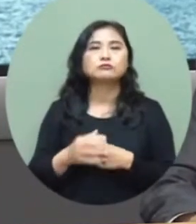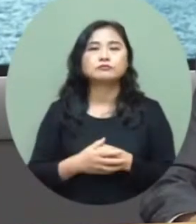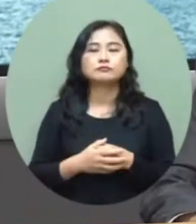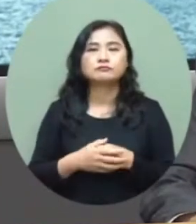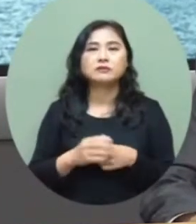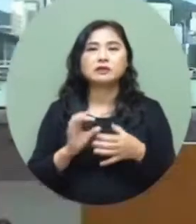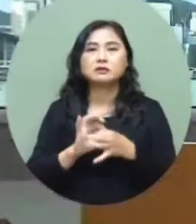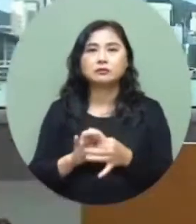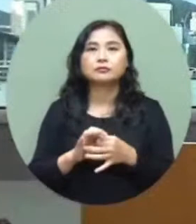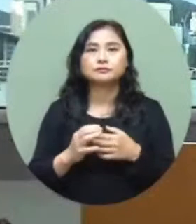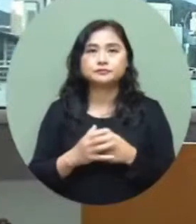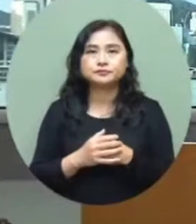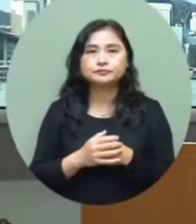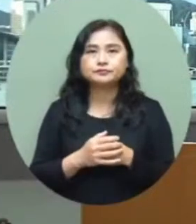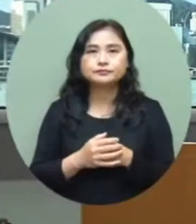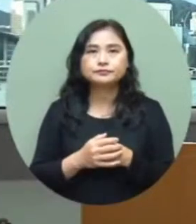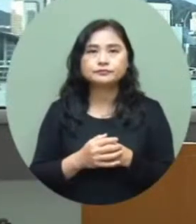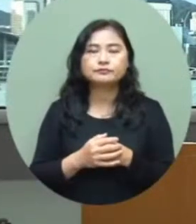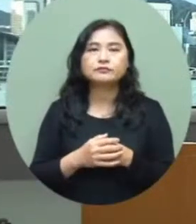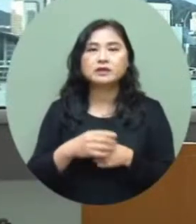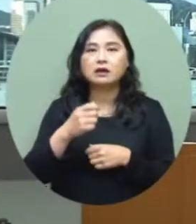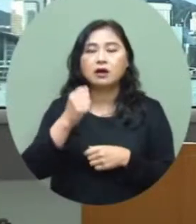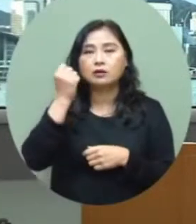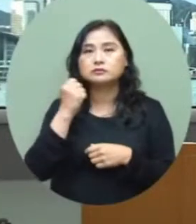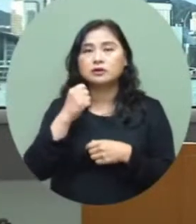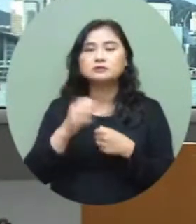able to go there and use the service.